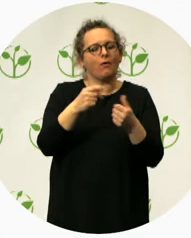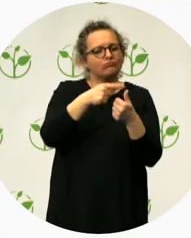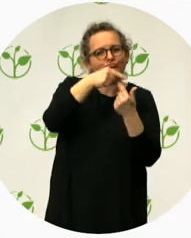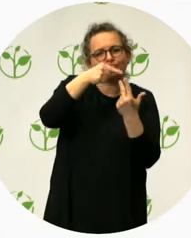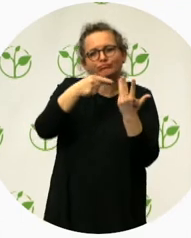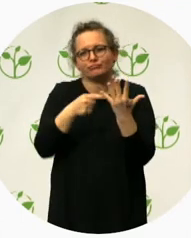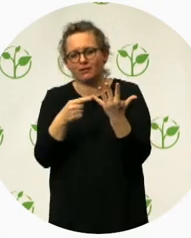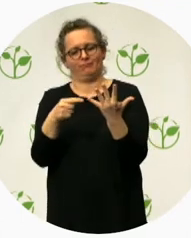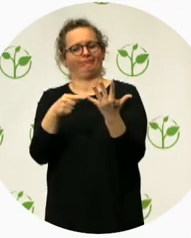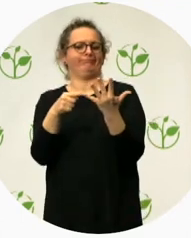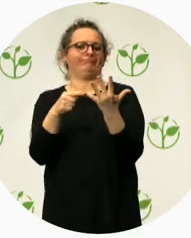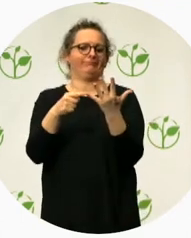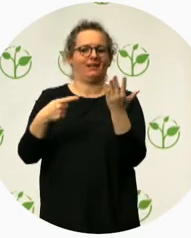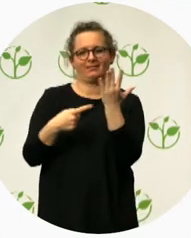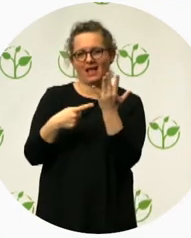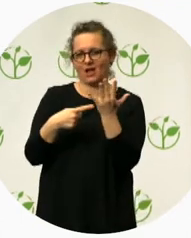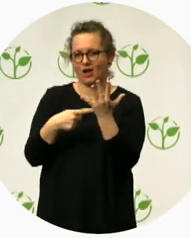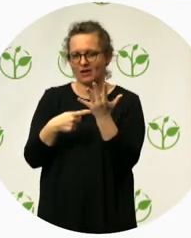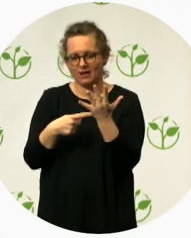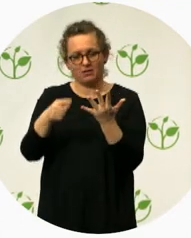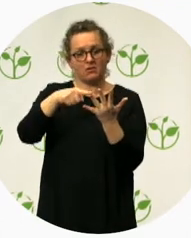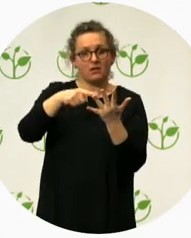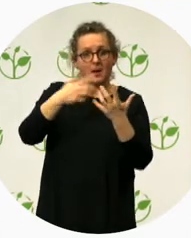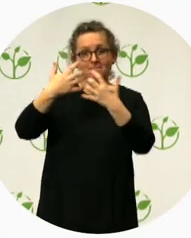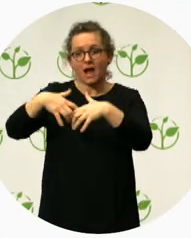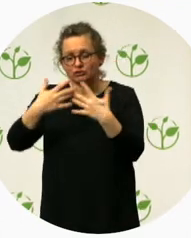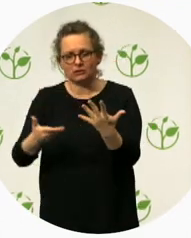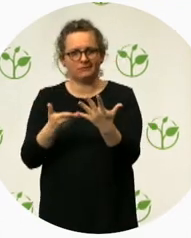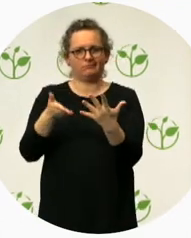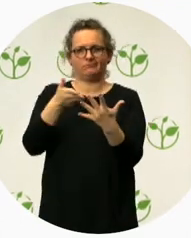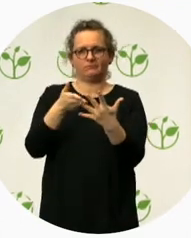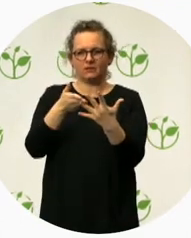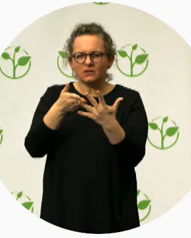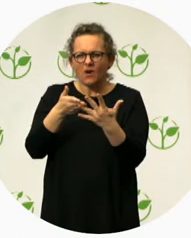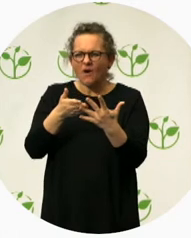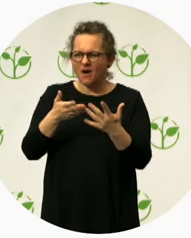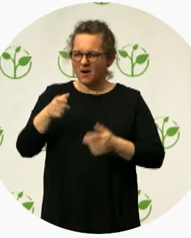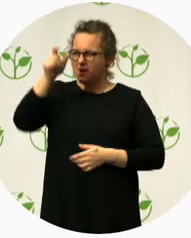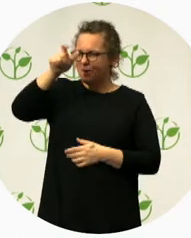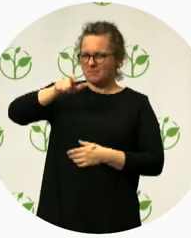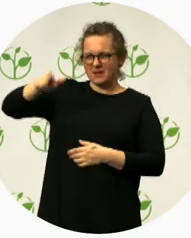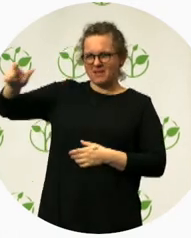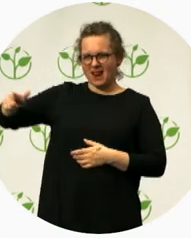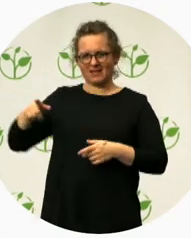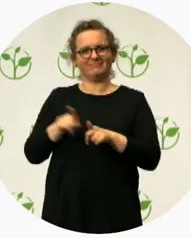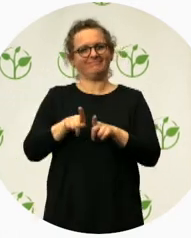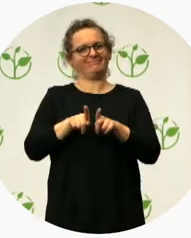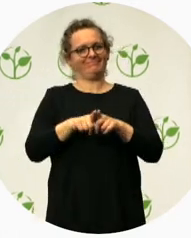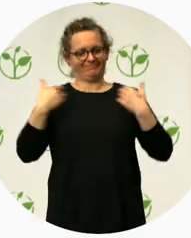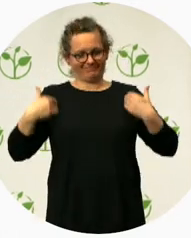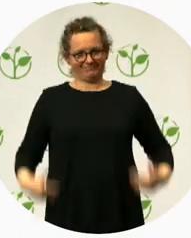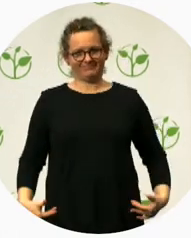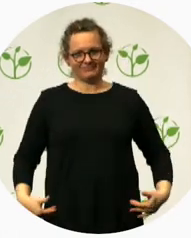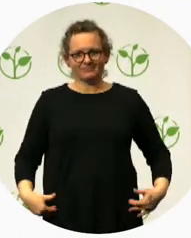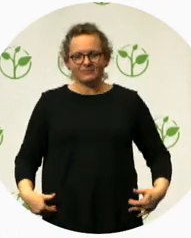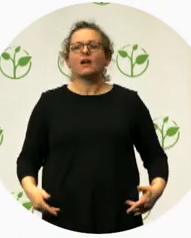the equipments. They are also on the attitudes of some teachers that still don't believe that